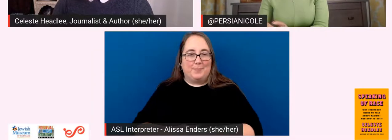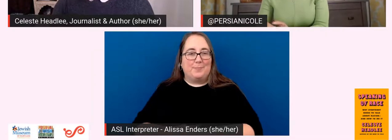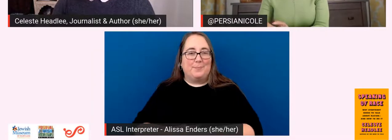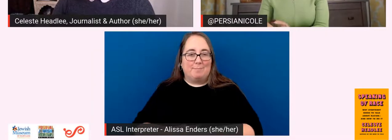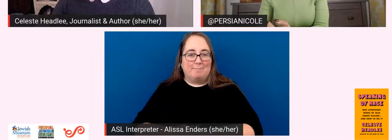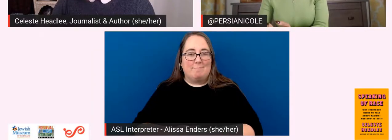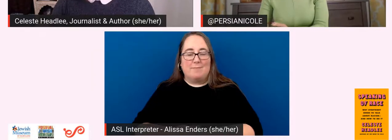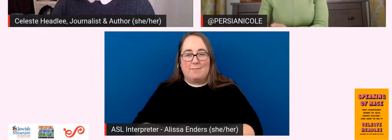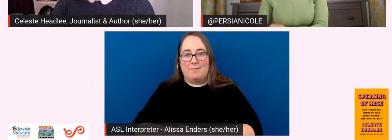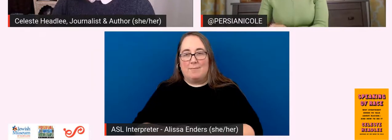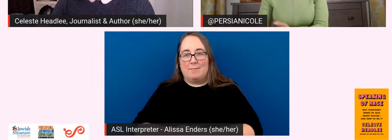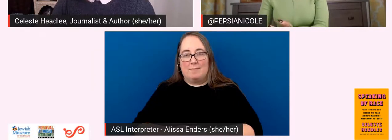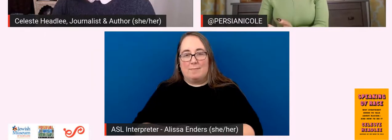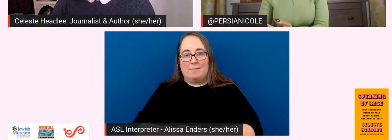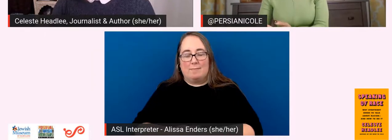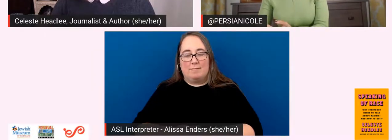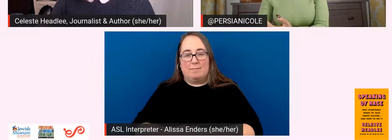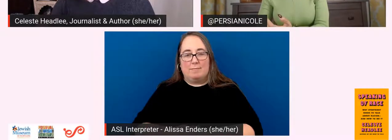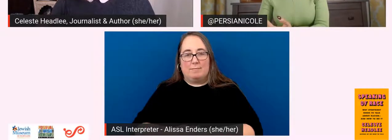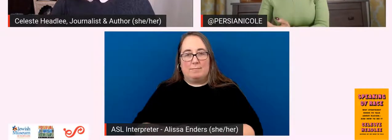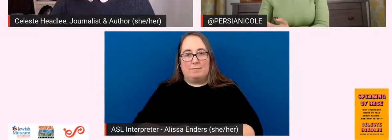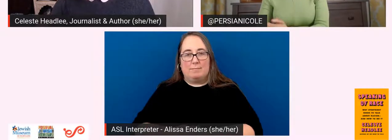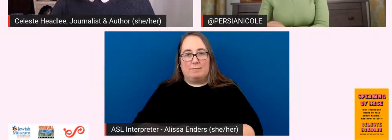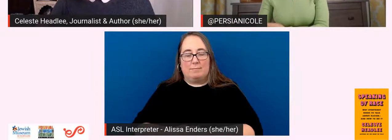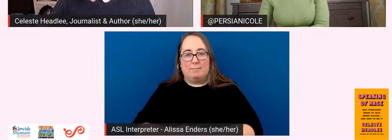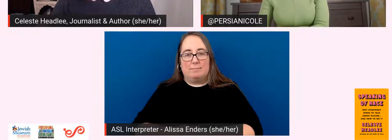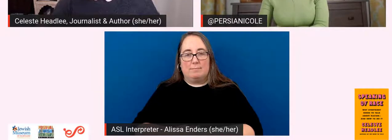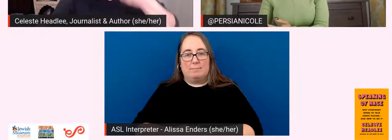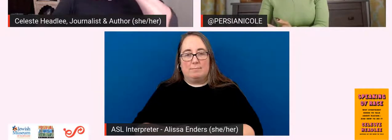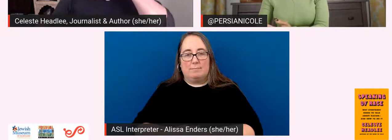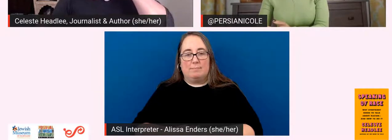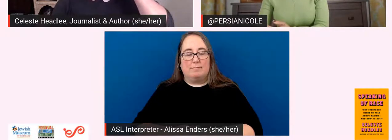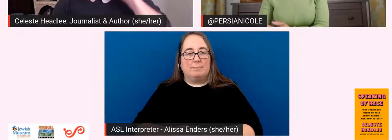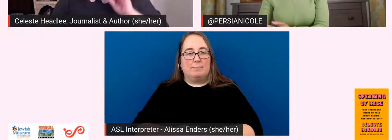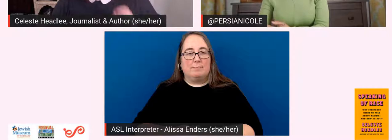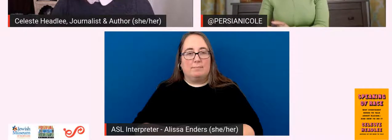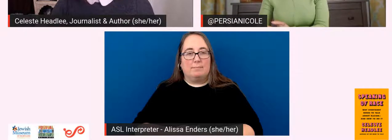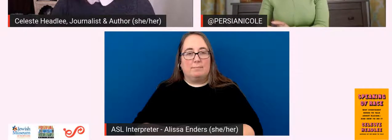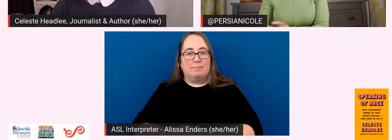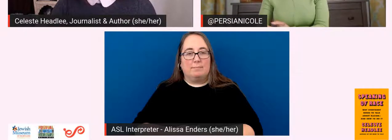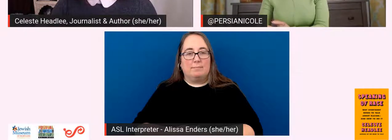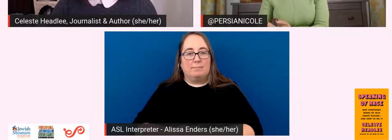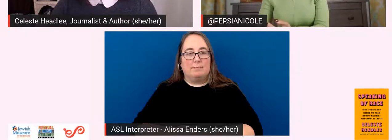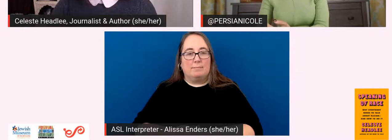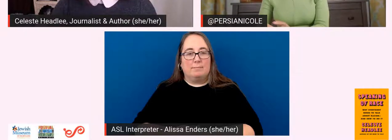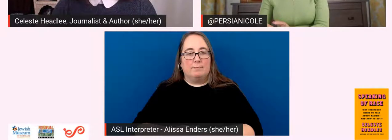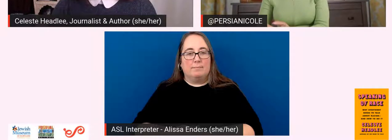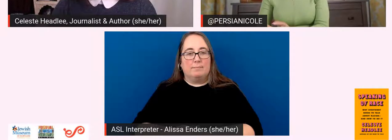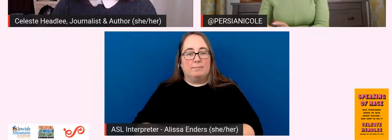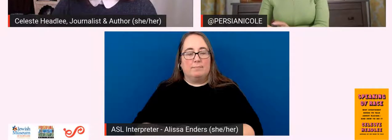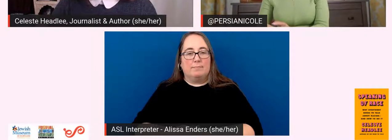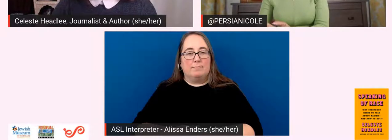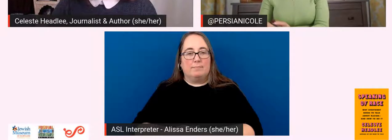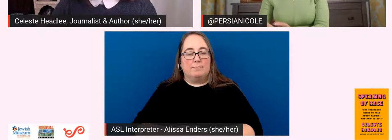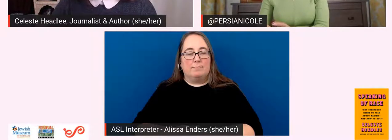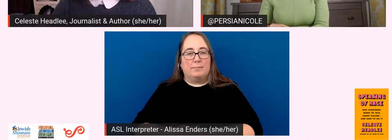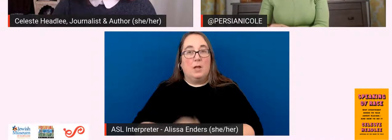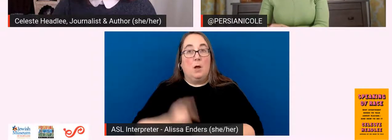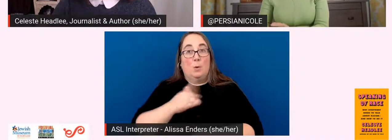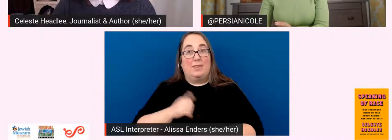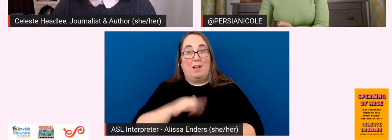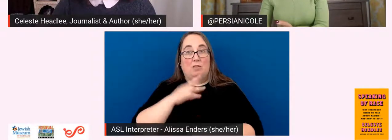Exactly. But, you know, we live, and, you know, and one of the things that I talk about in this